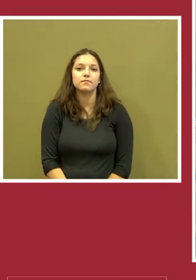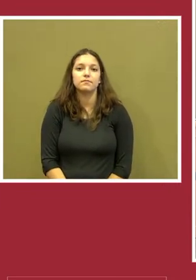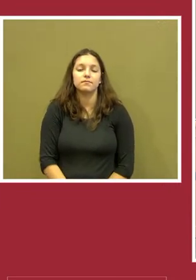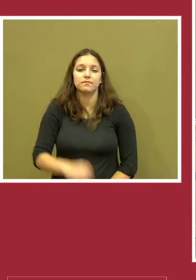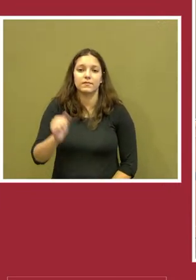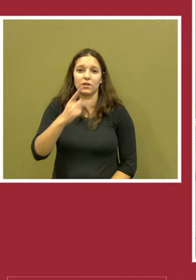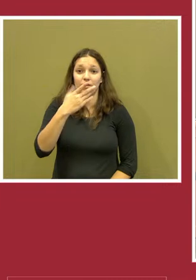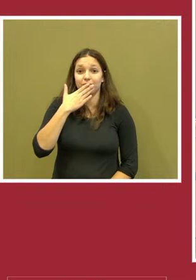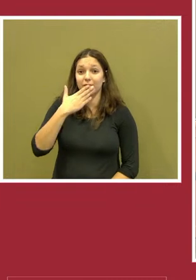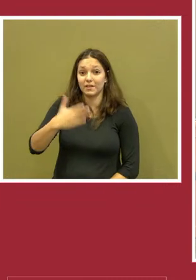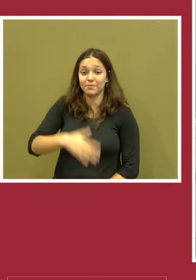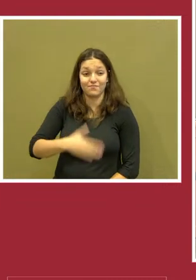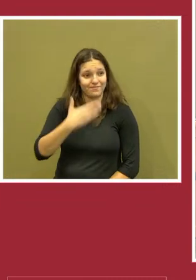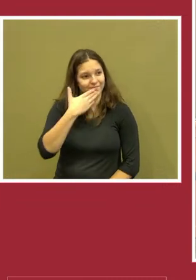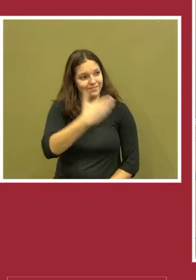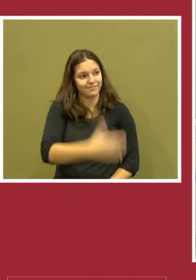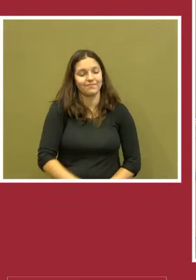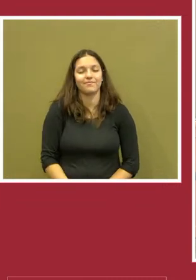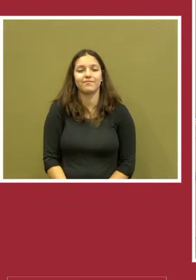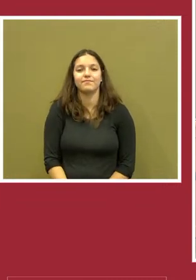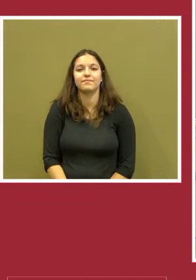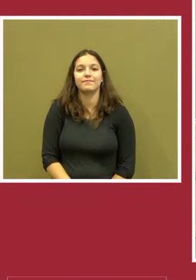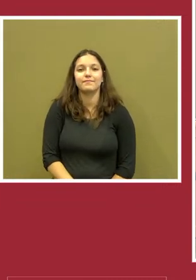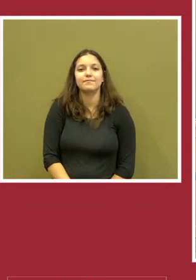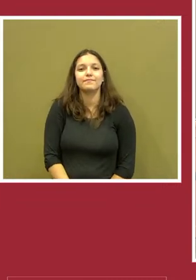Great. Thank you very much. Thank you.